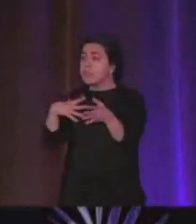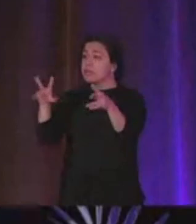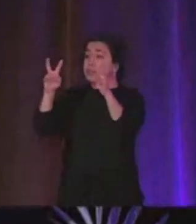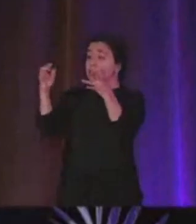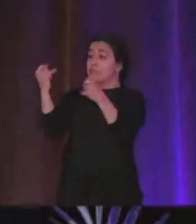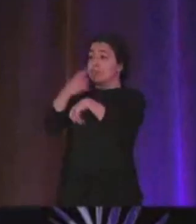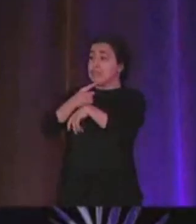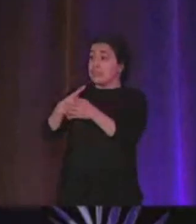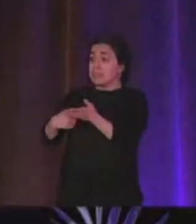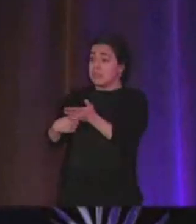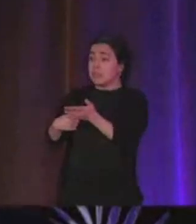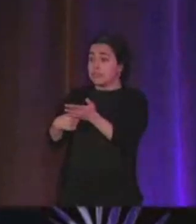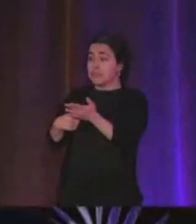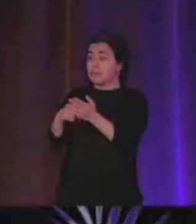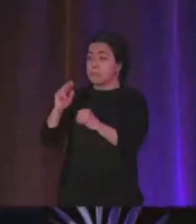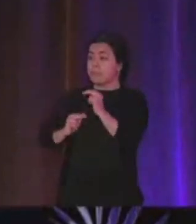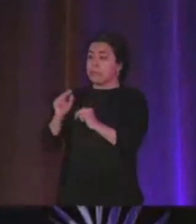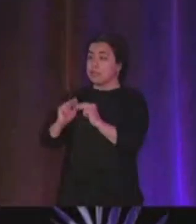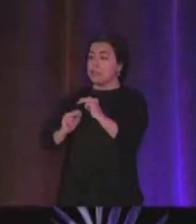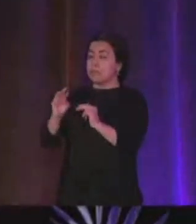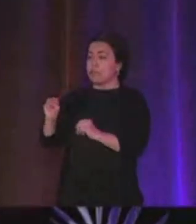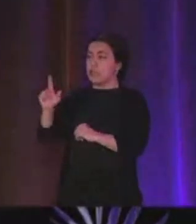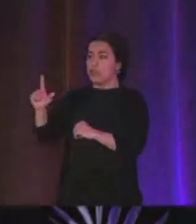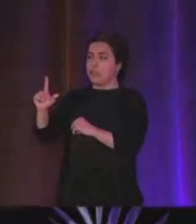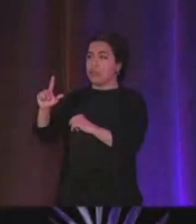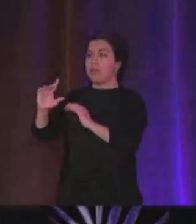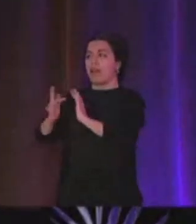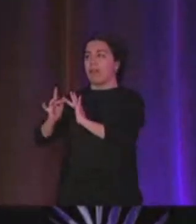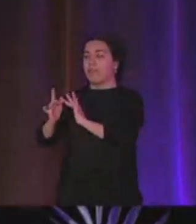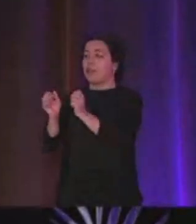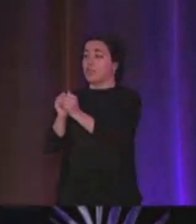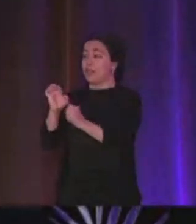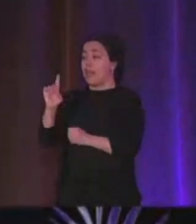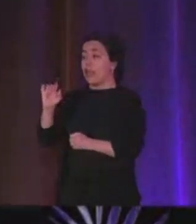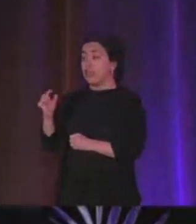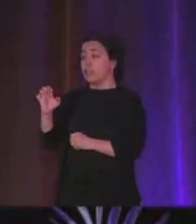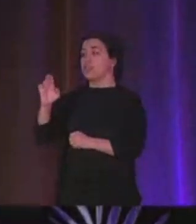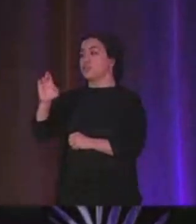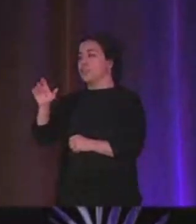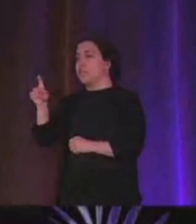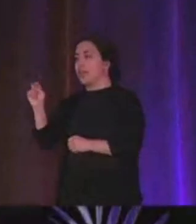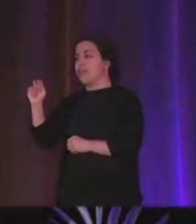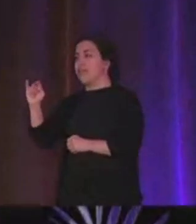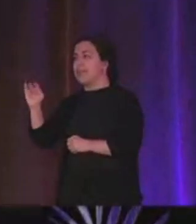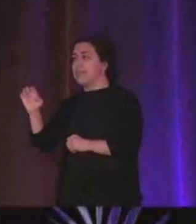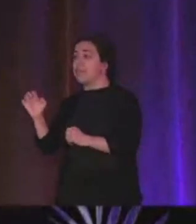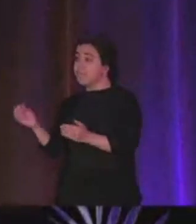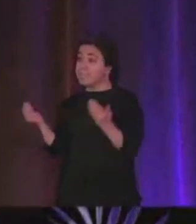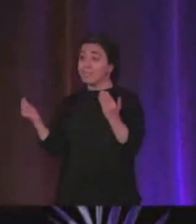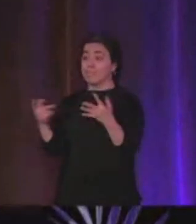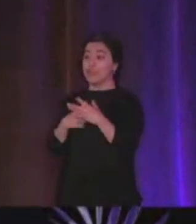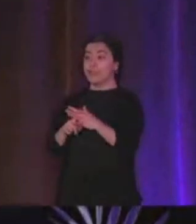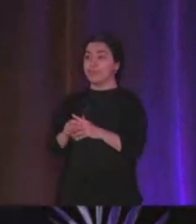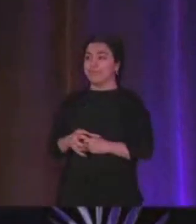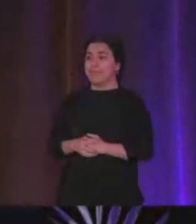today is build your machine learning model on Edge with React Native. Without a further ado, let's get started.